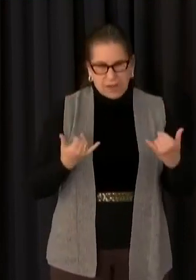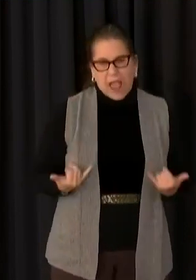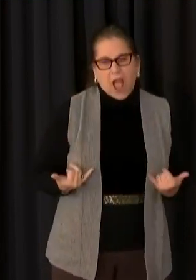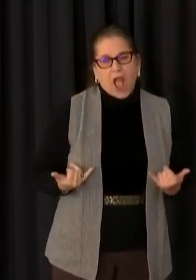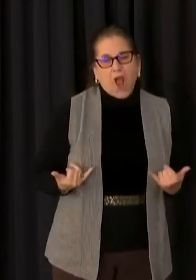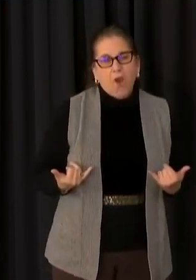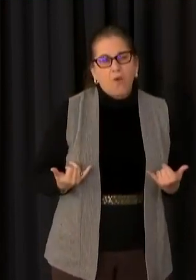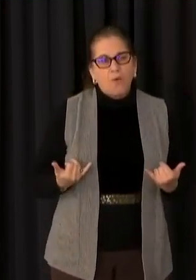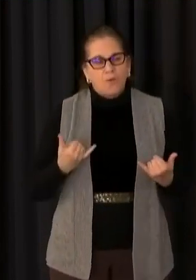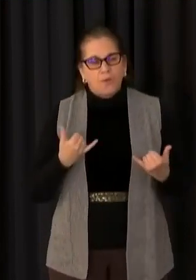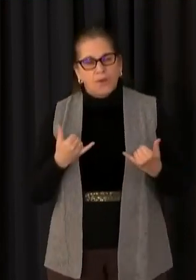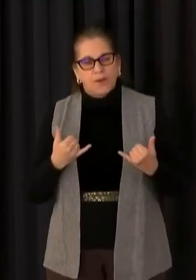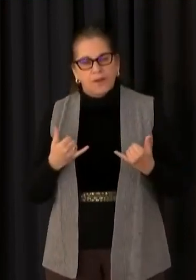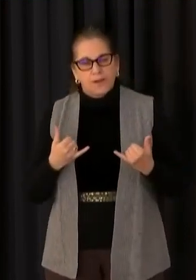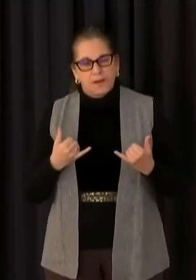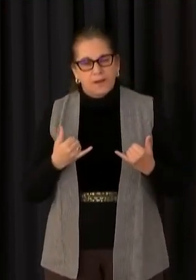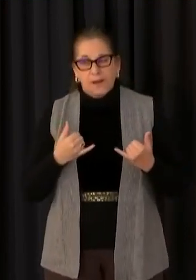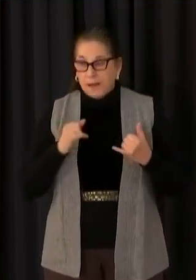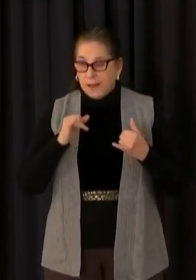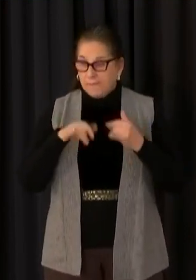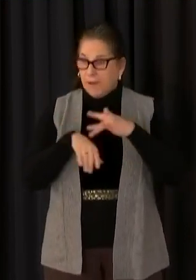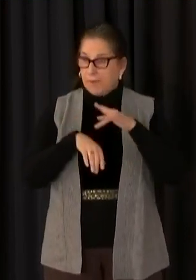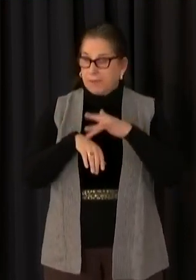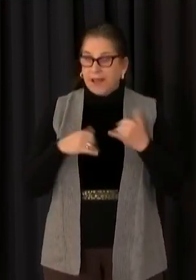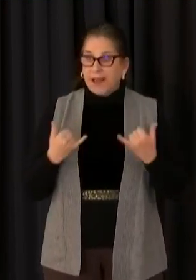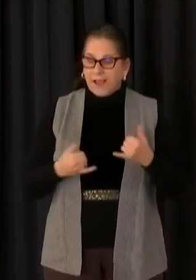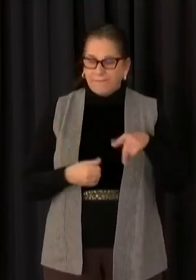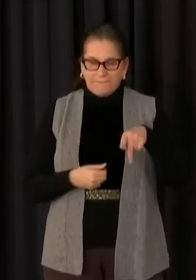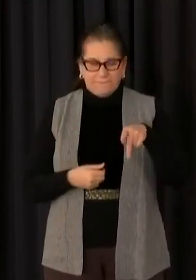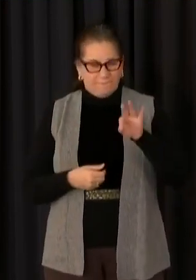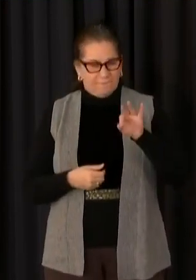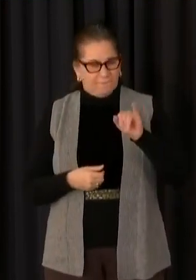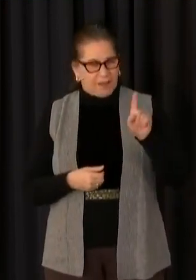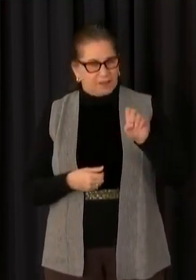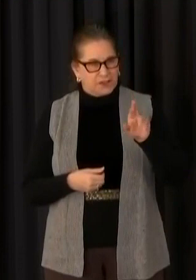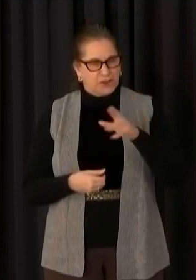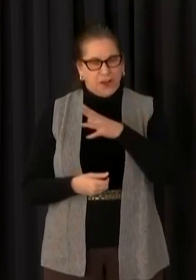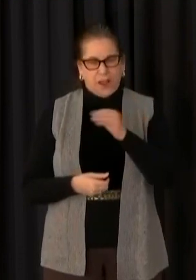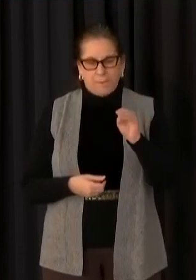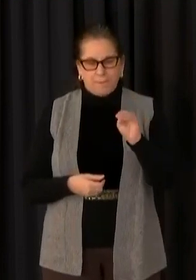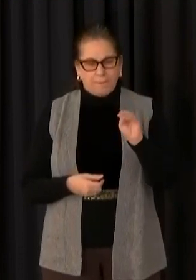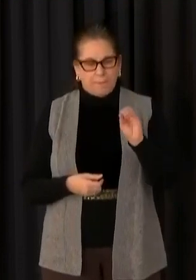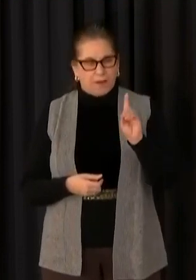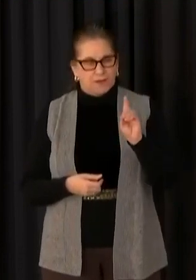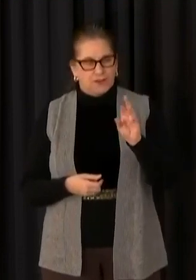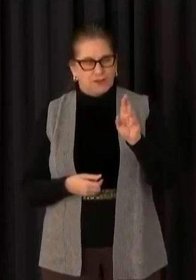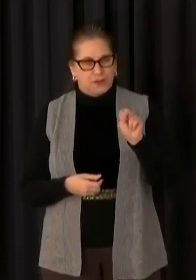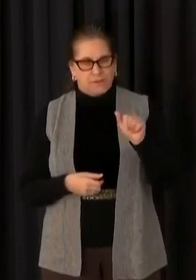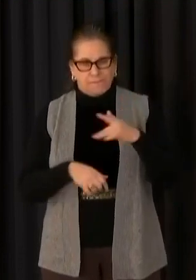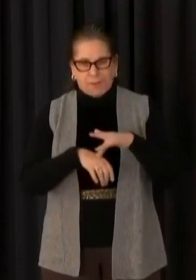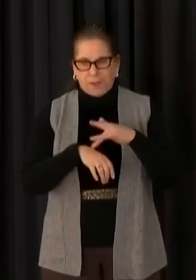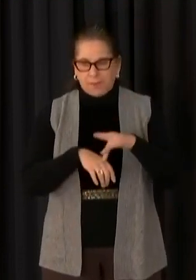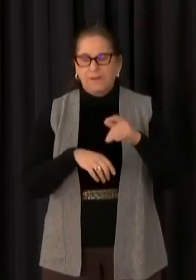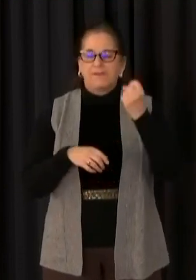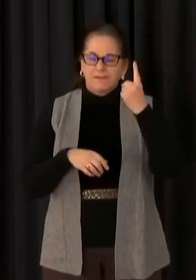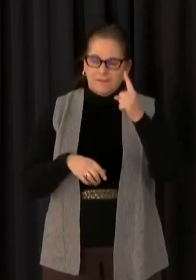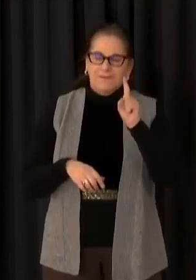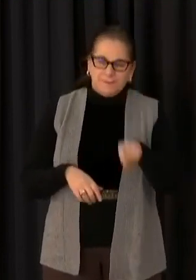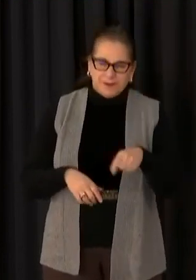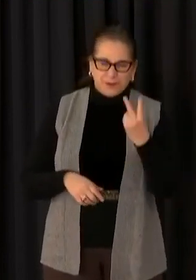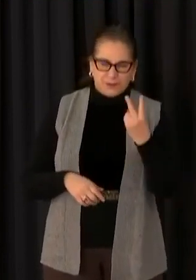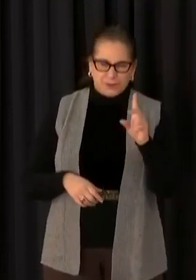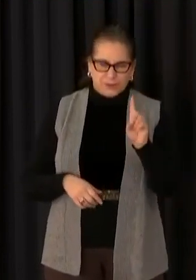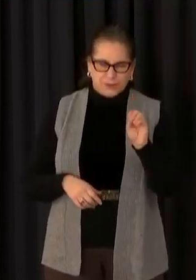eligible for vaccination, we want you to move forward with vaccination. Our plan and what we know is that there are